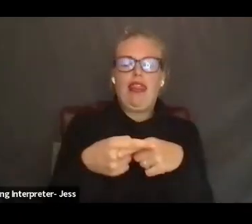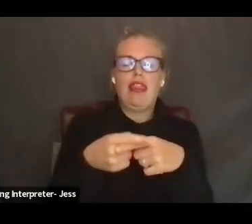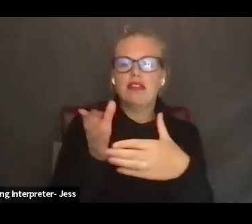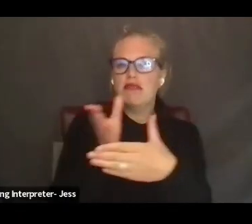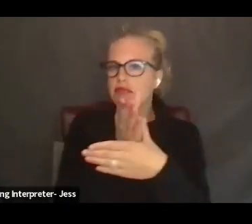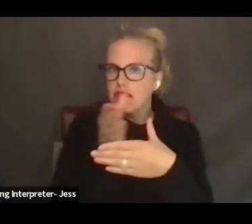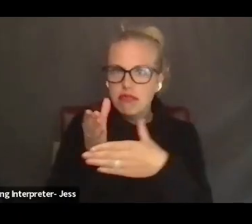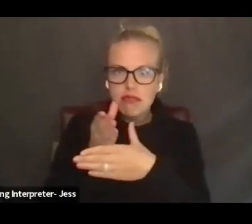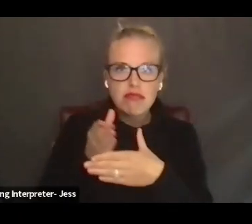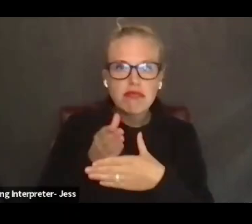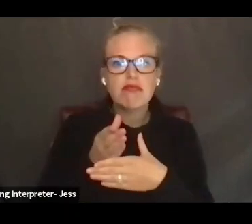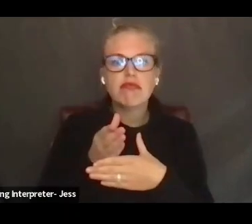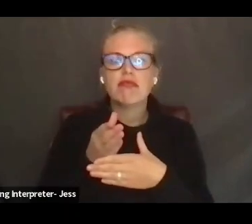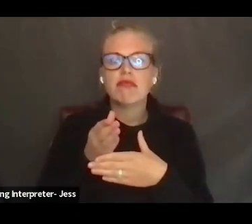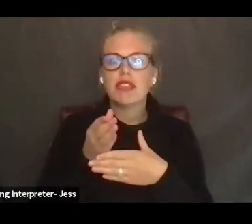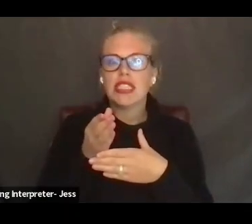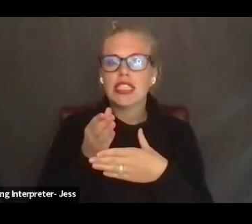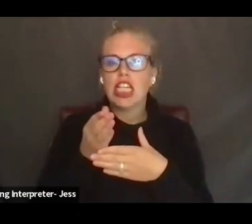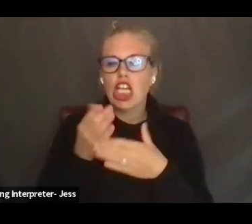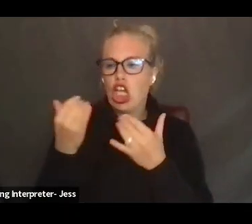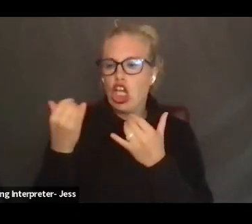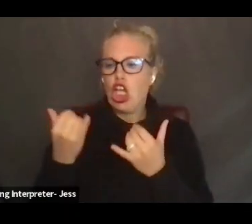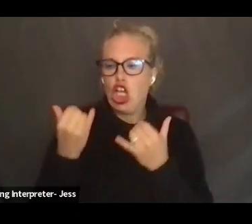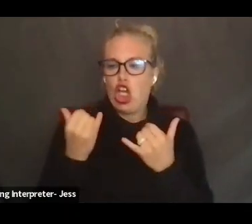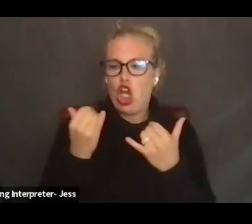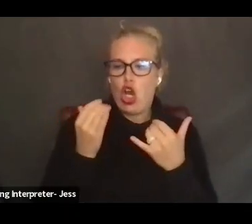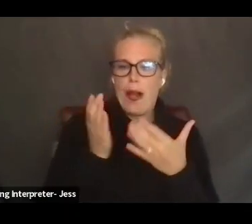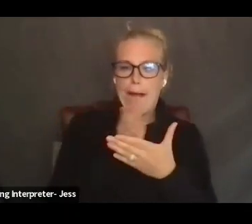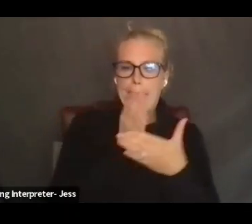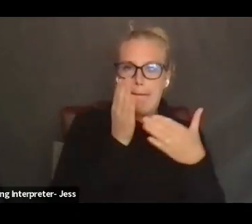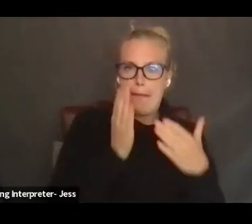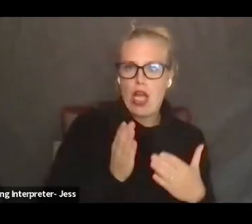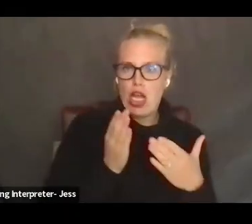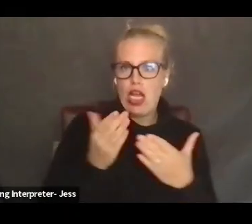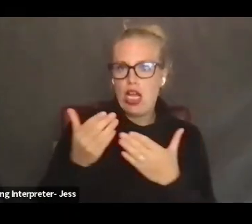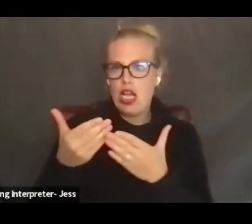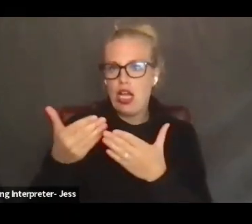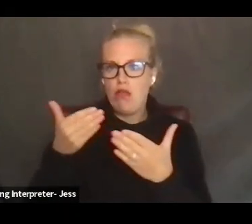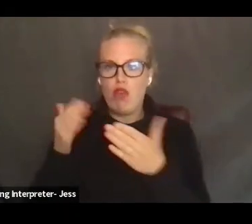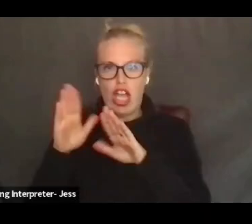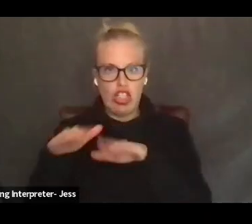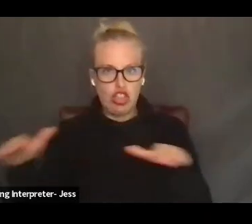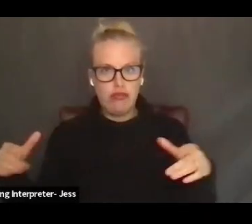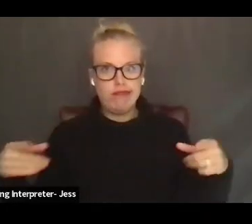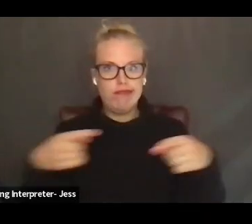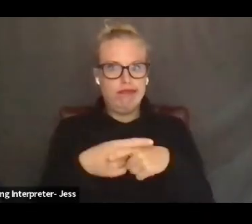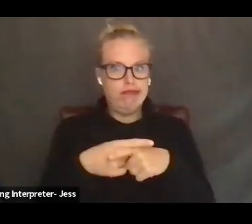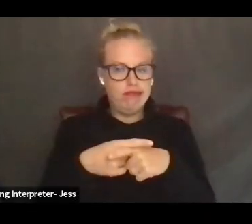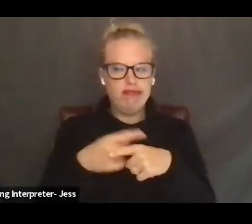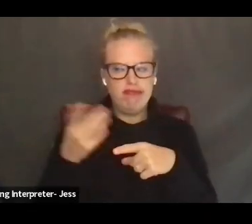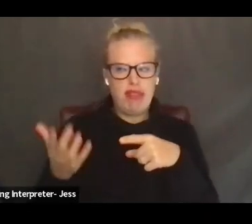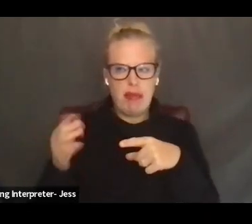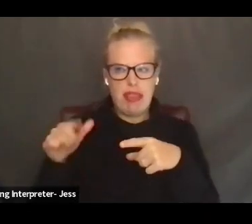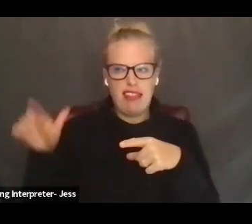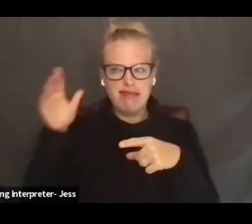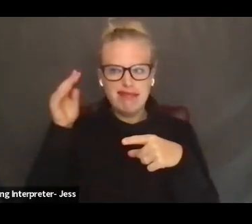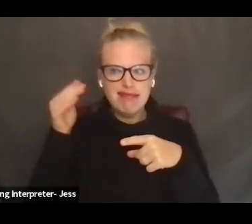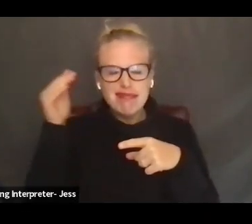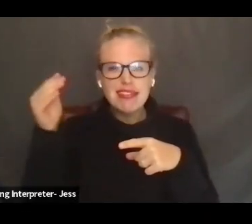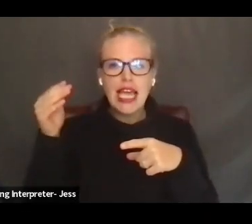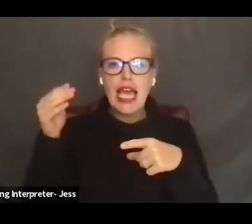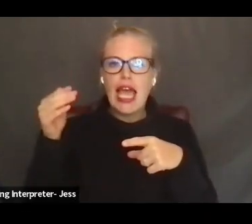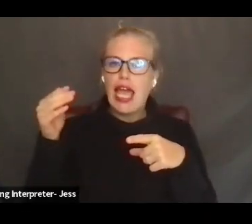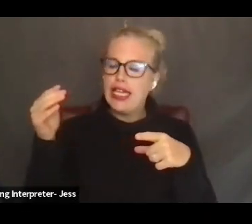between the current partner and the prior children who are adult, and it can be pretty